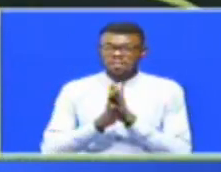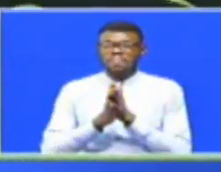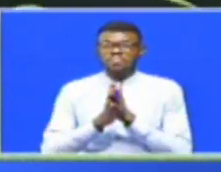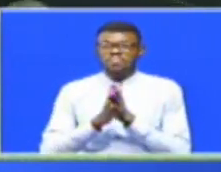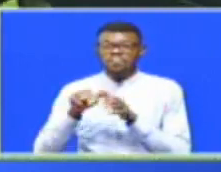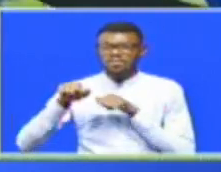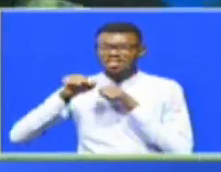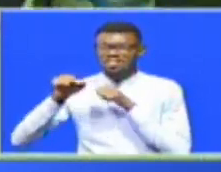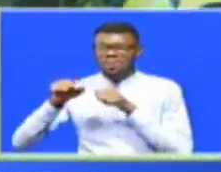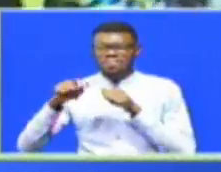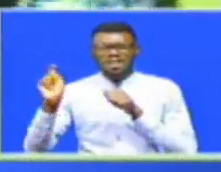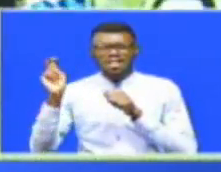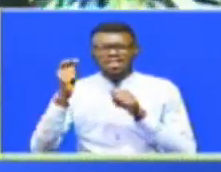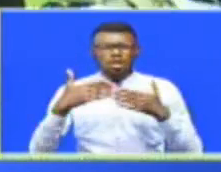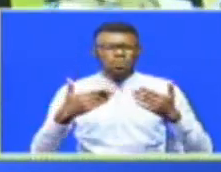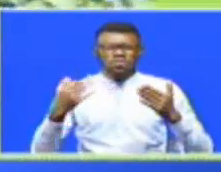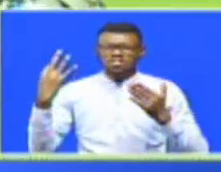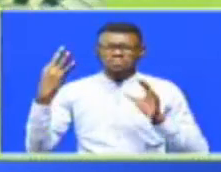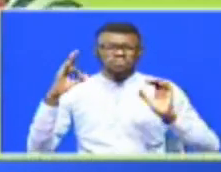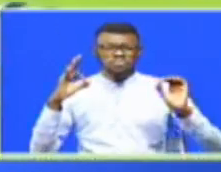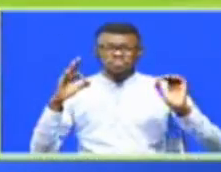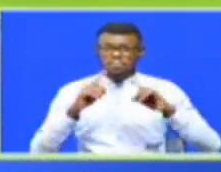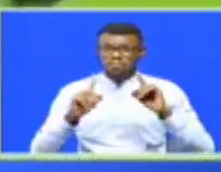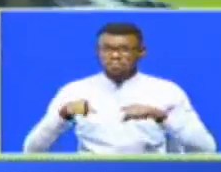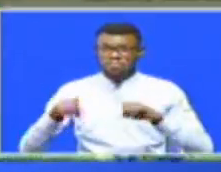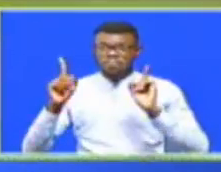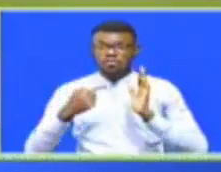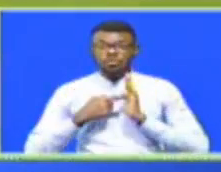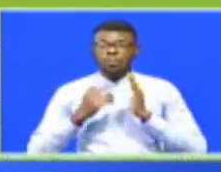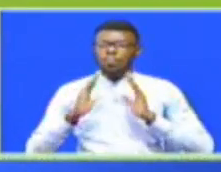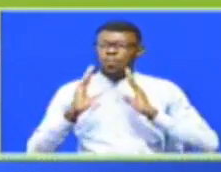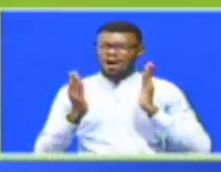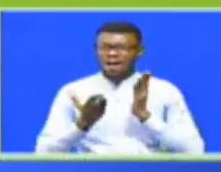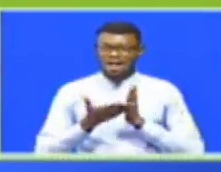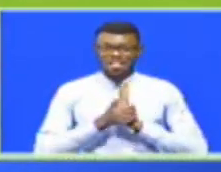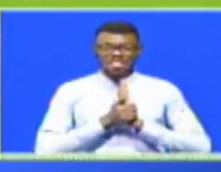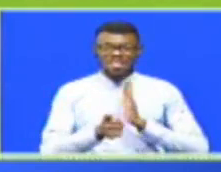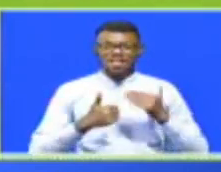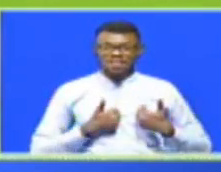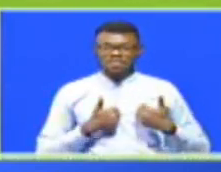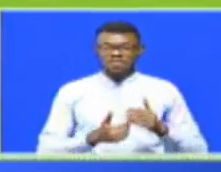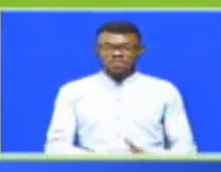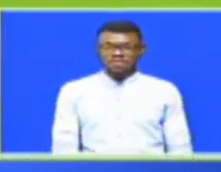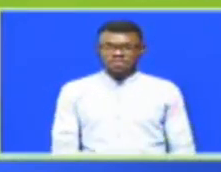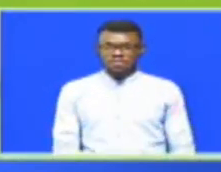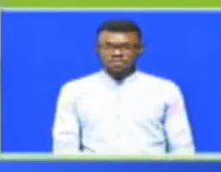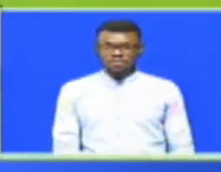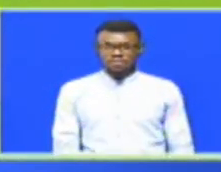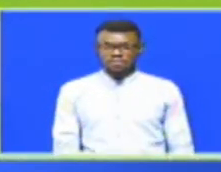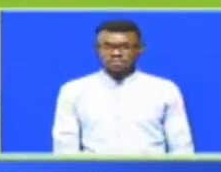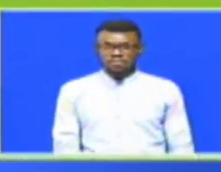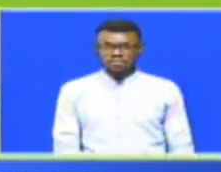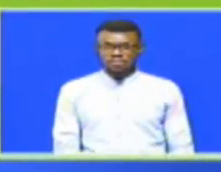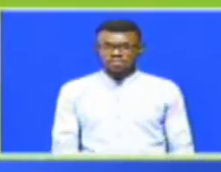Stars lost 3-0. He had, however, shown the world his prowess. Unajua mchezaji